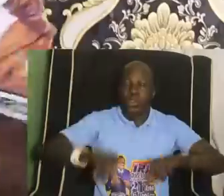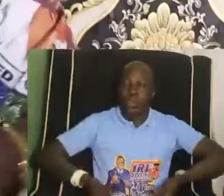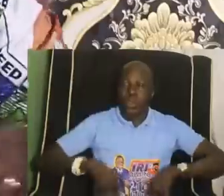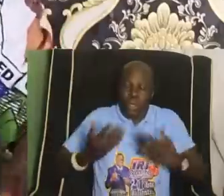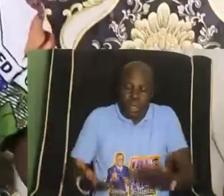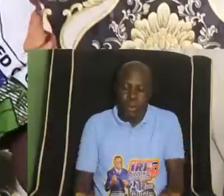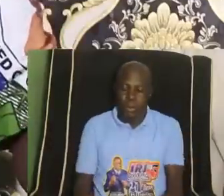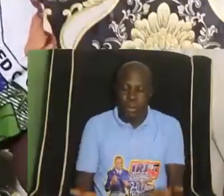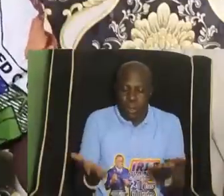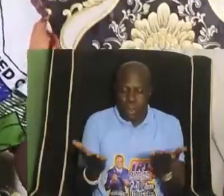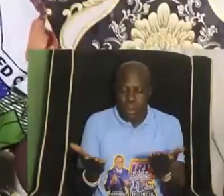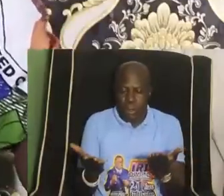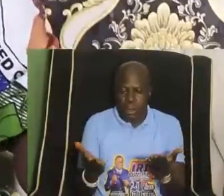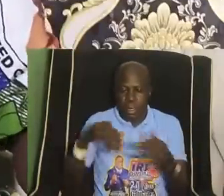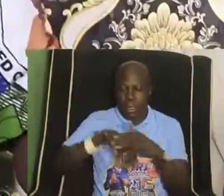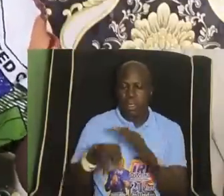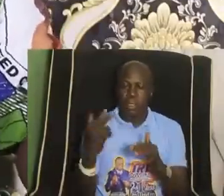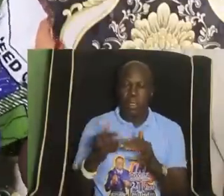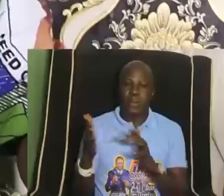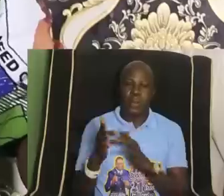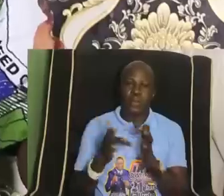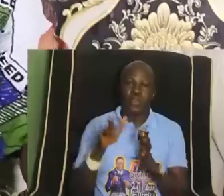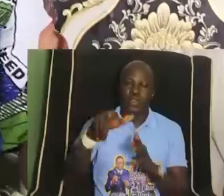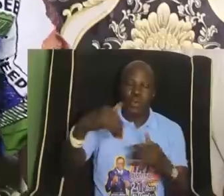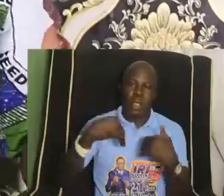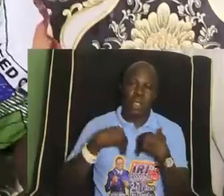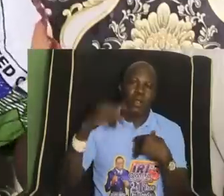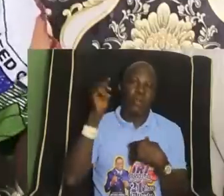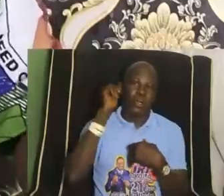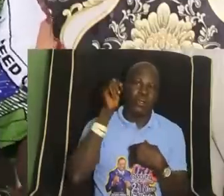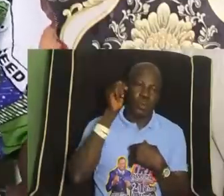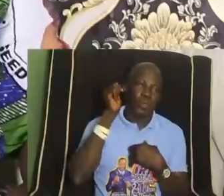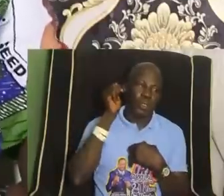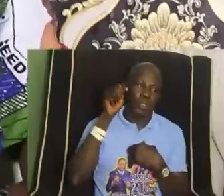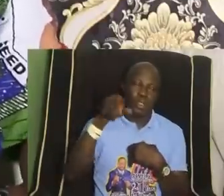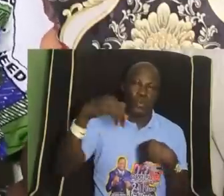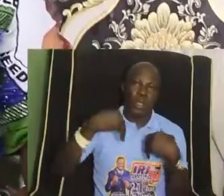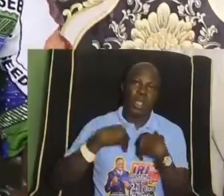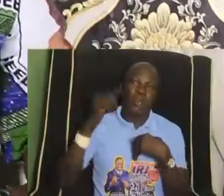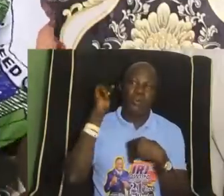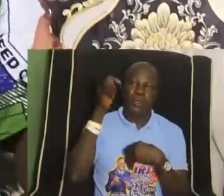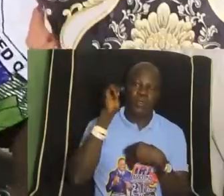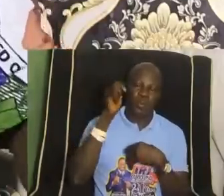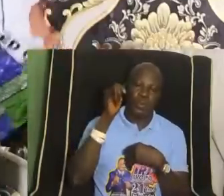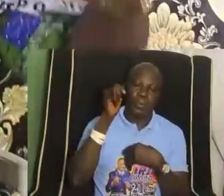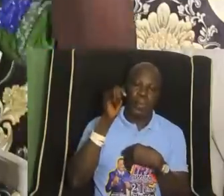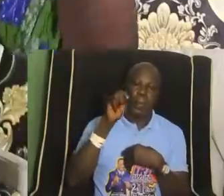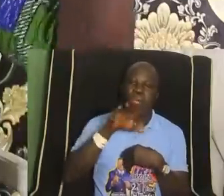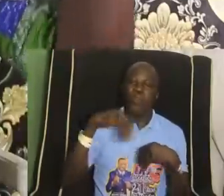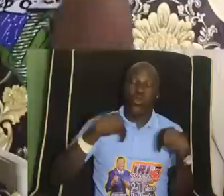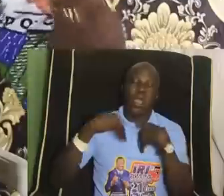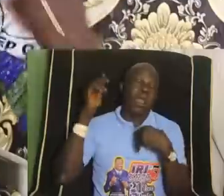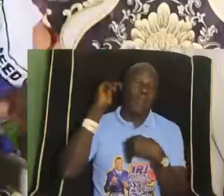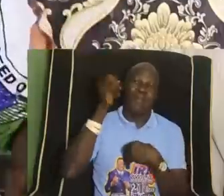adide. Life will rise. Mo loruko Jesu wa ni testimony. We have testimony. Wa ni testimony. You have testimony. Wa